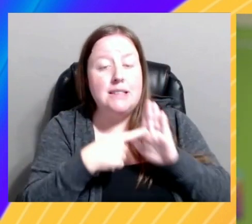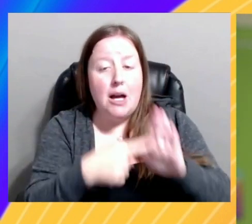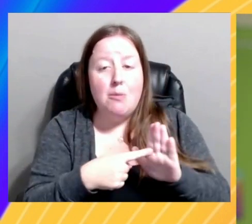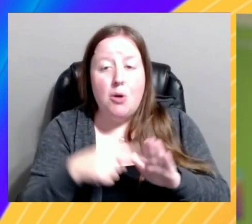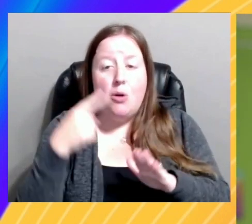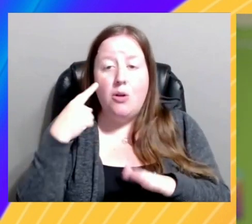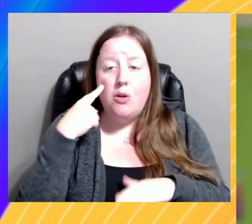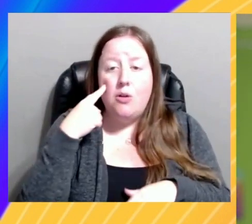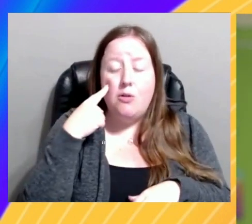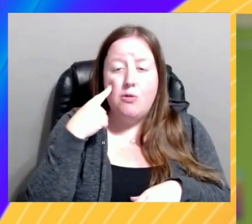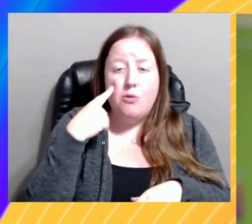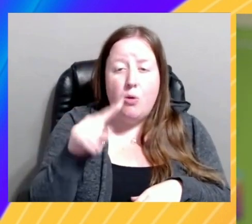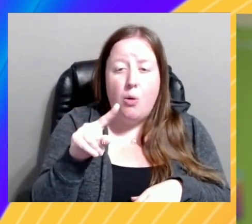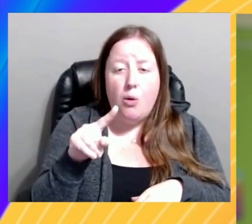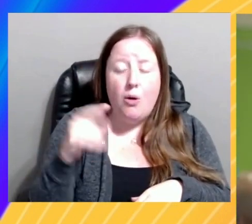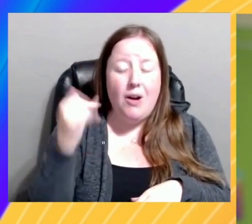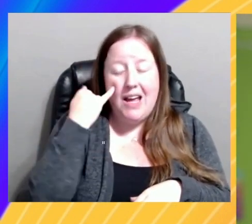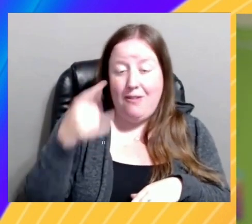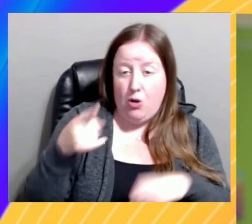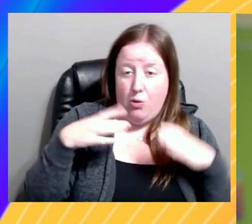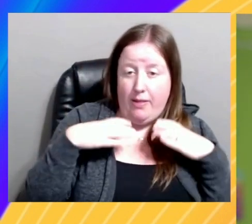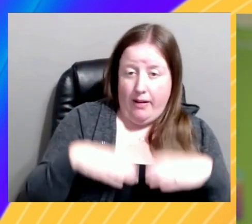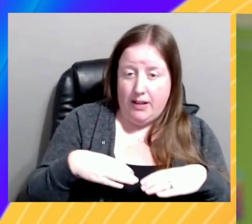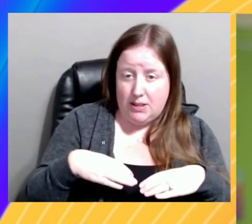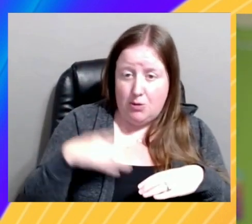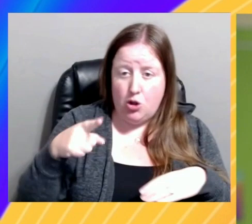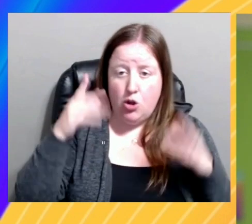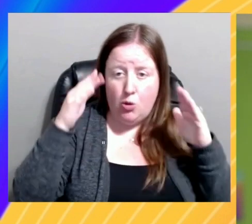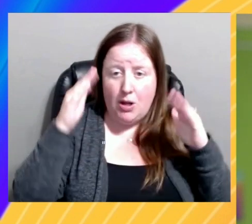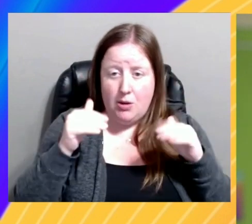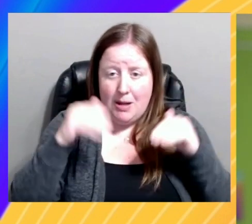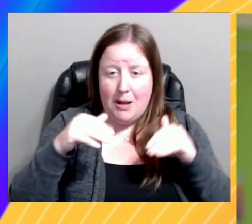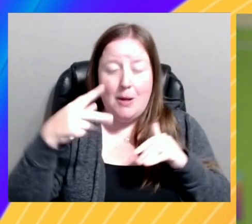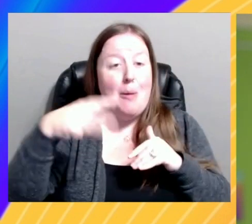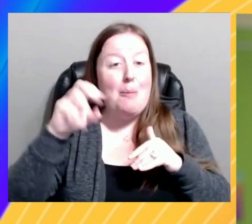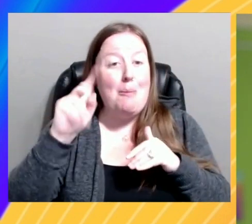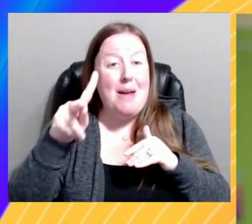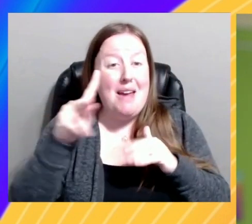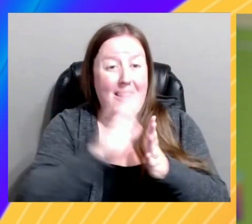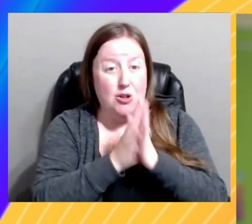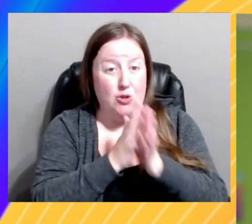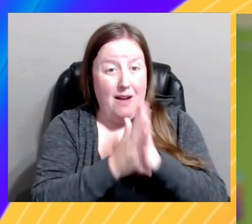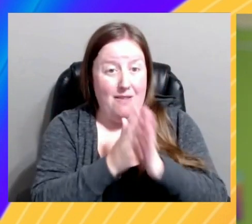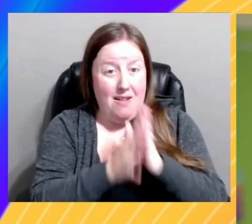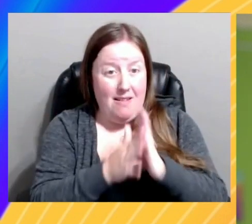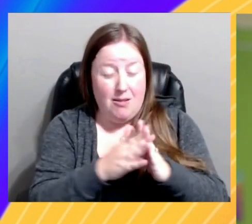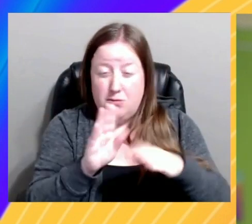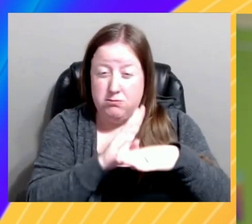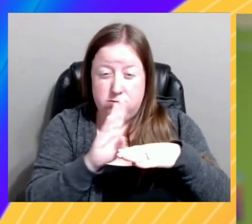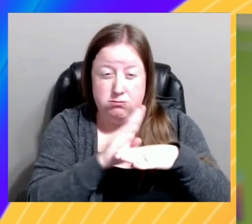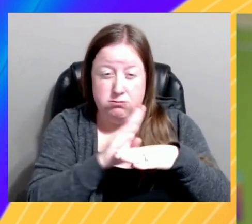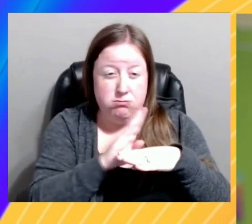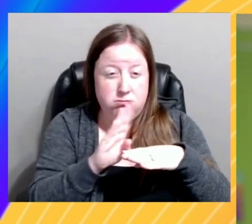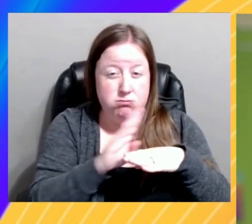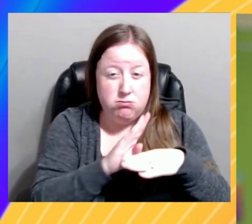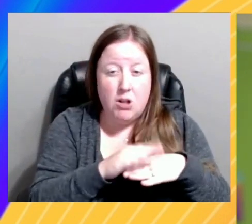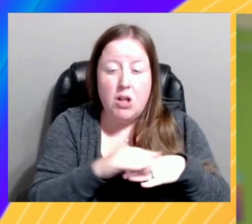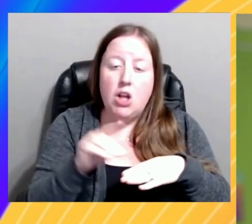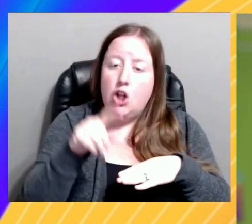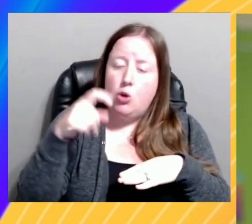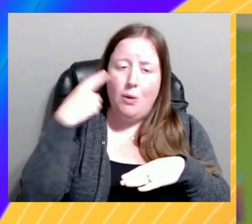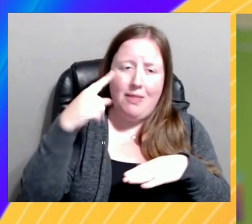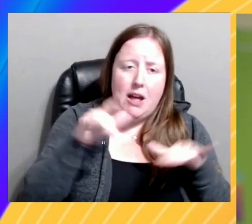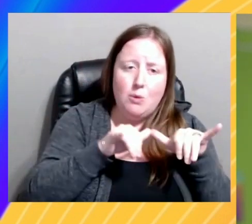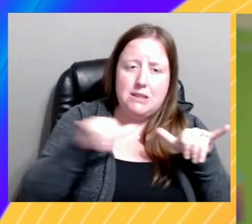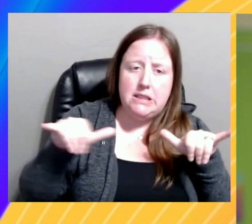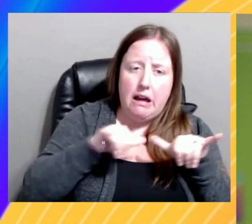where, as a customer, you would expect peak traffic coming in, and you expect that, your infrastructure would scale it. Now, in those